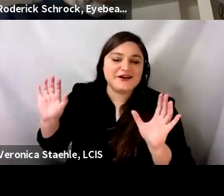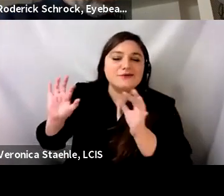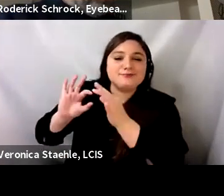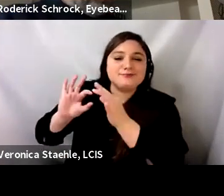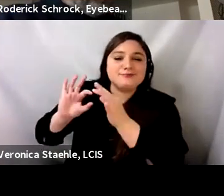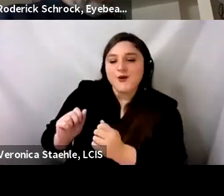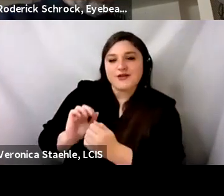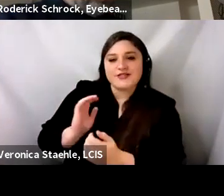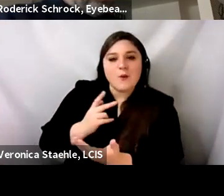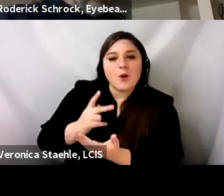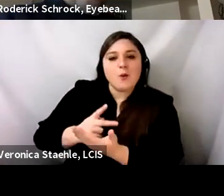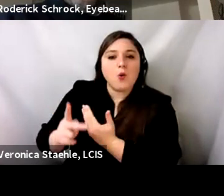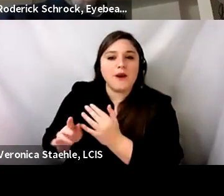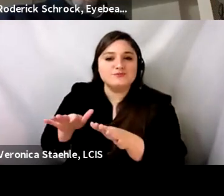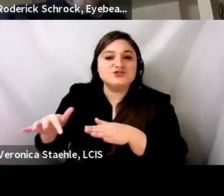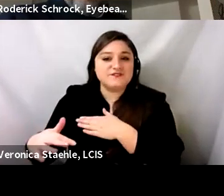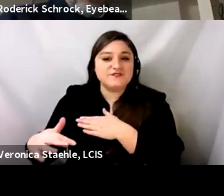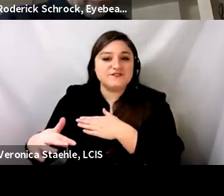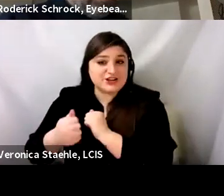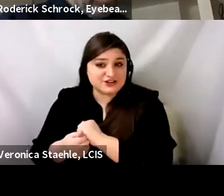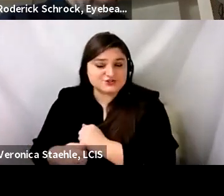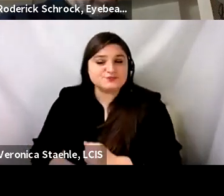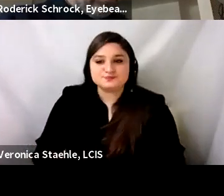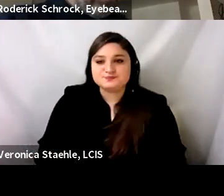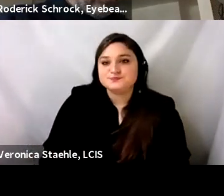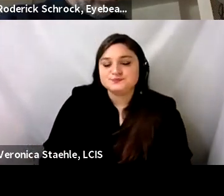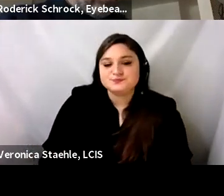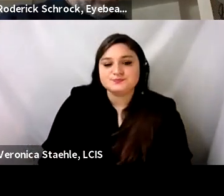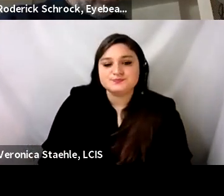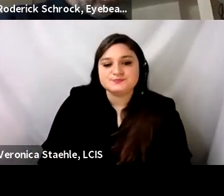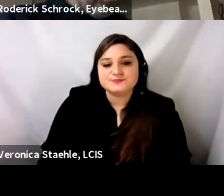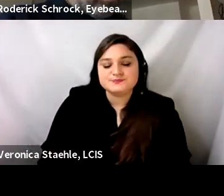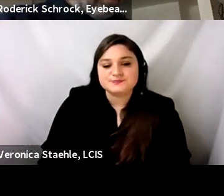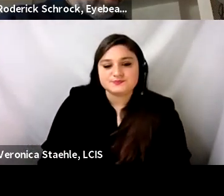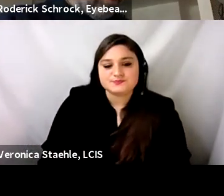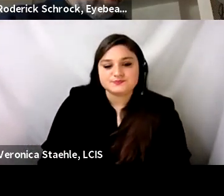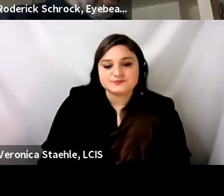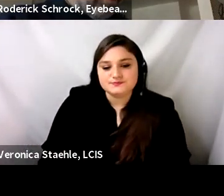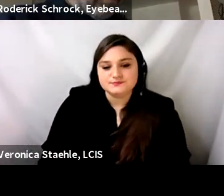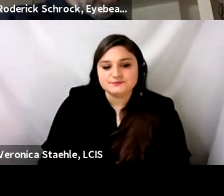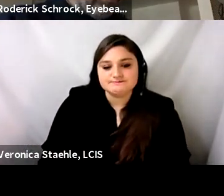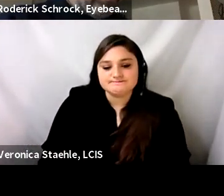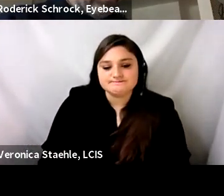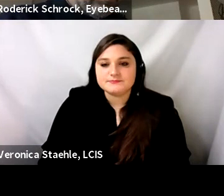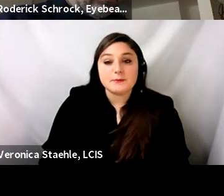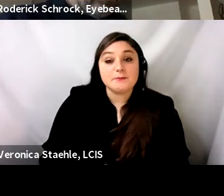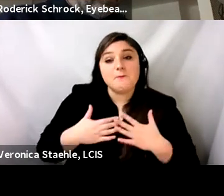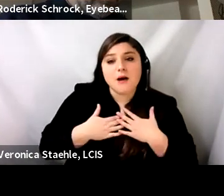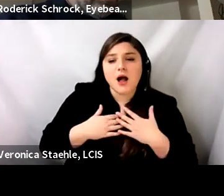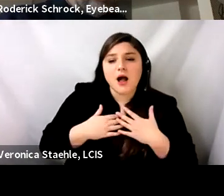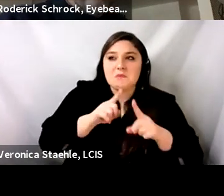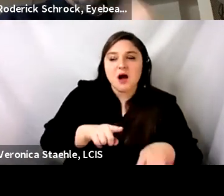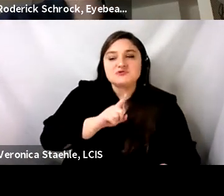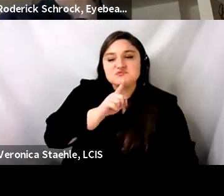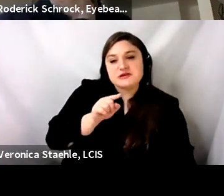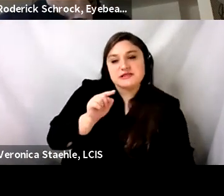changes. But I guess I would start by saying that it was just to have the ability of the staff and the leadership